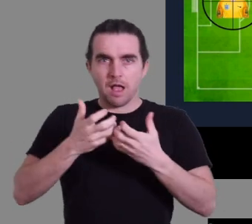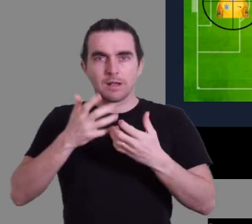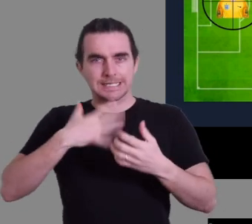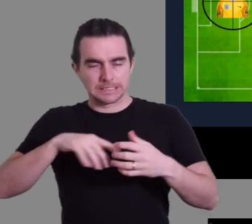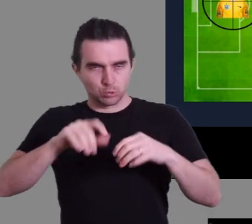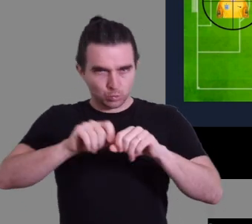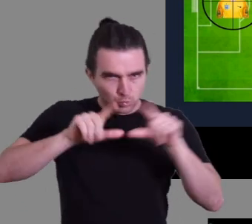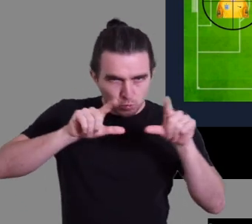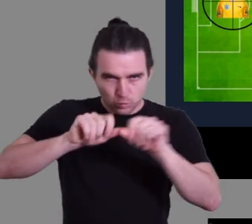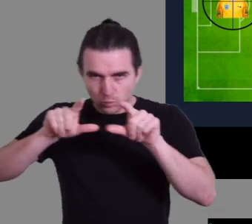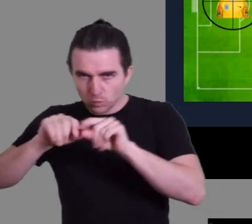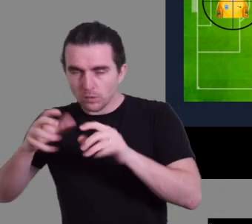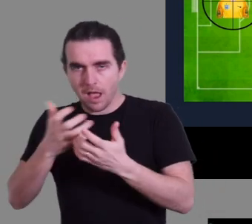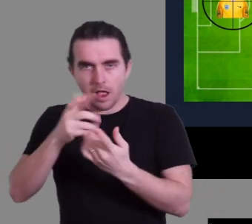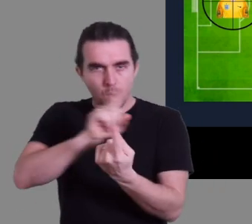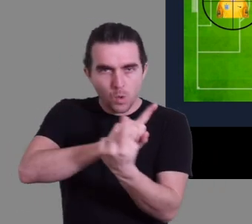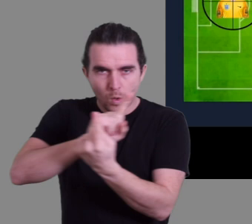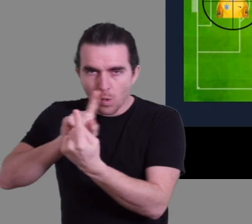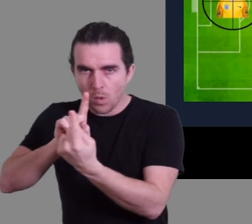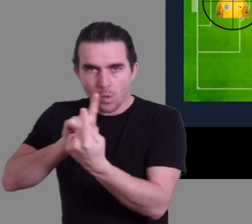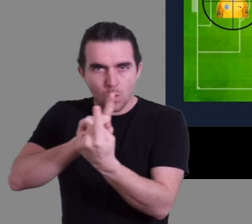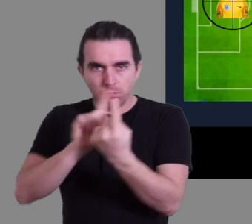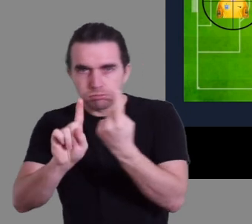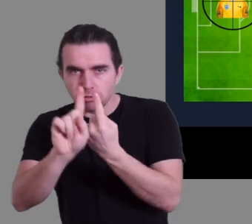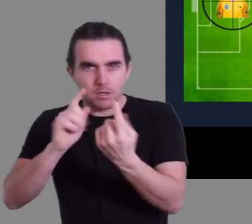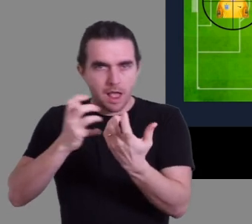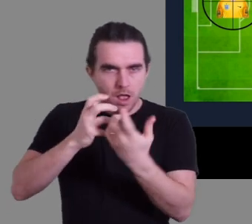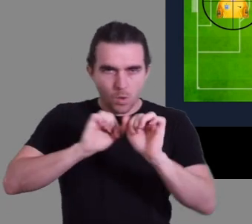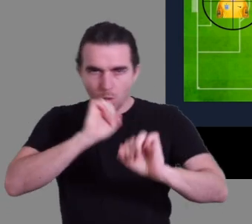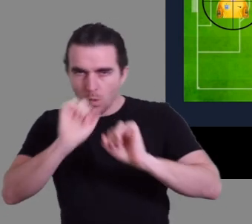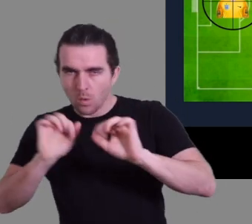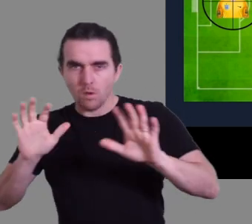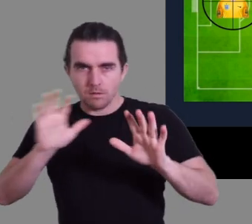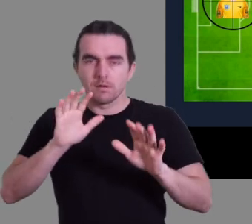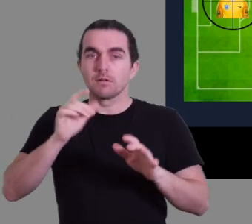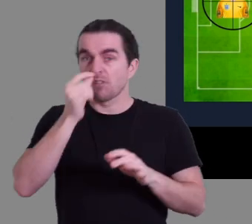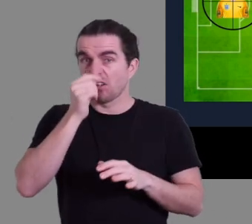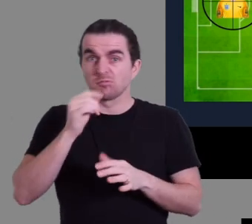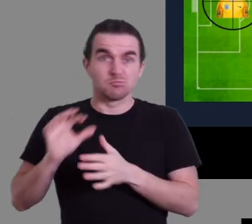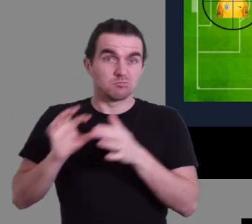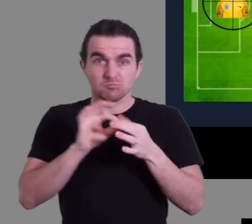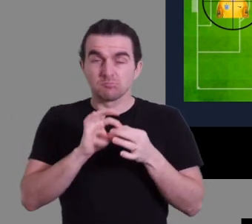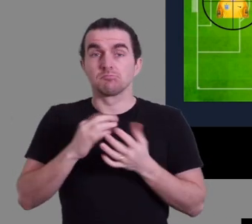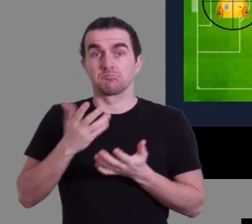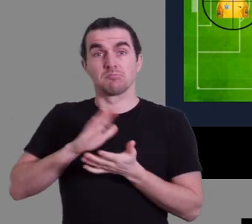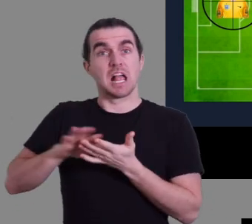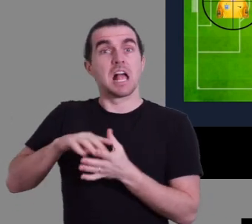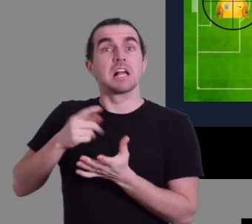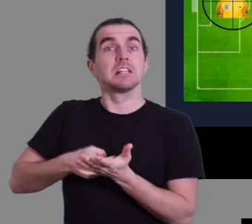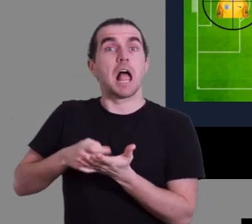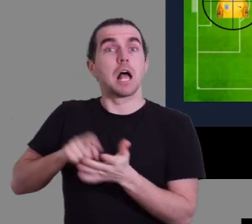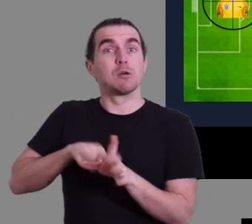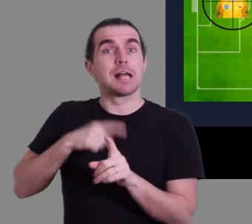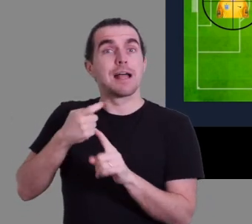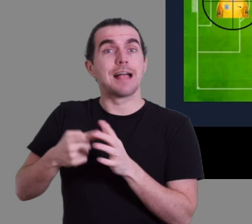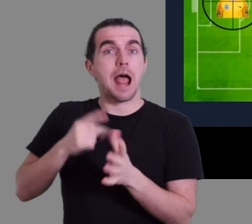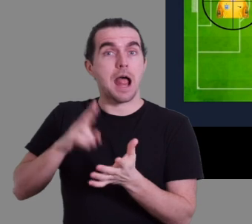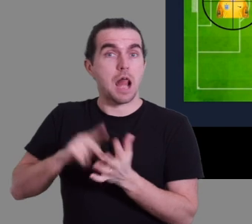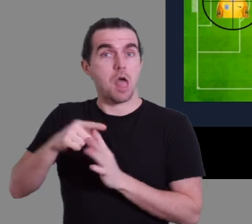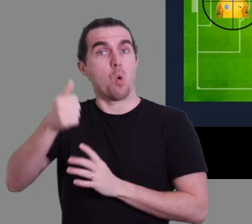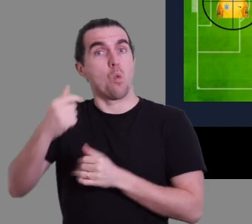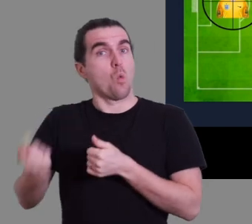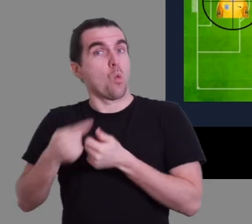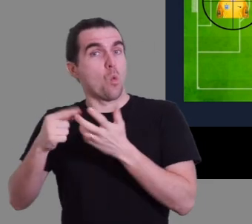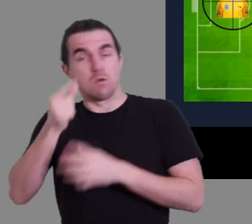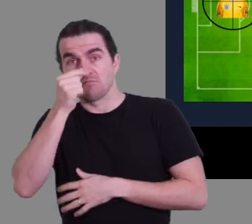that, zoom in with that microscope, look at what they do, and then he might have a reference to, yeah, Harry Kane does some of that stuff. That will be good